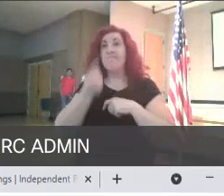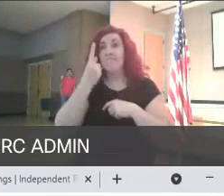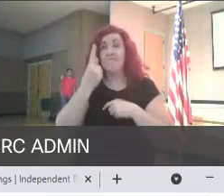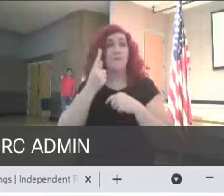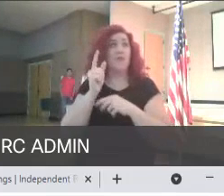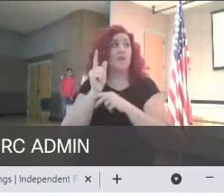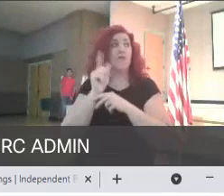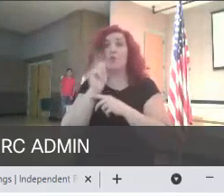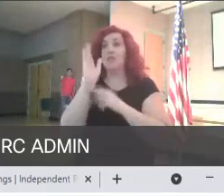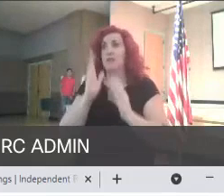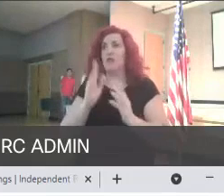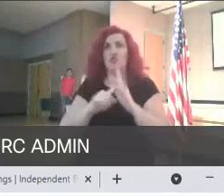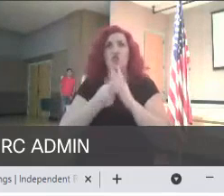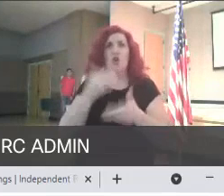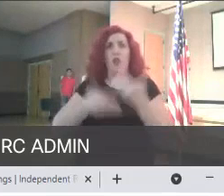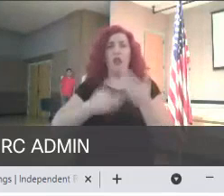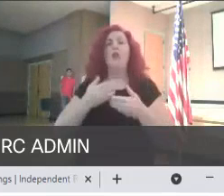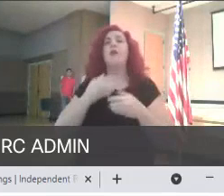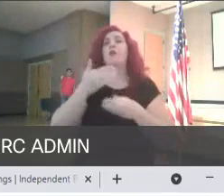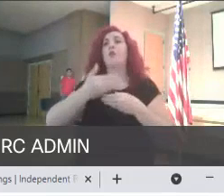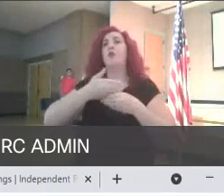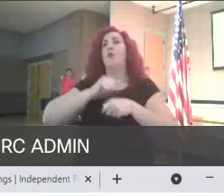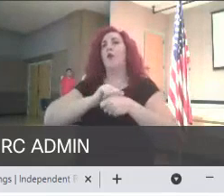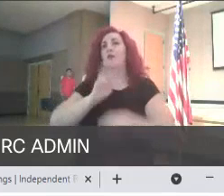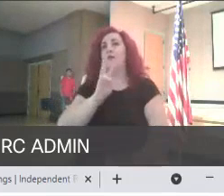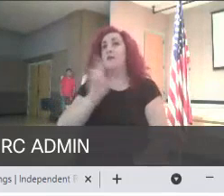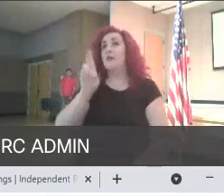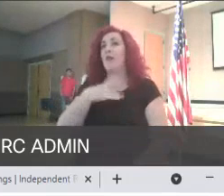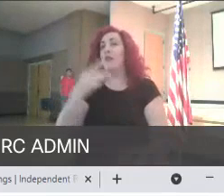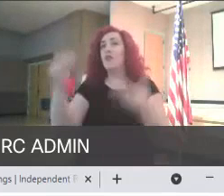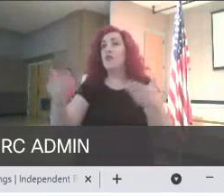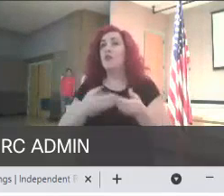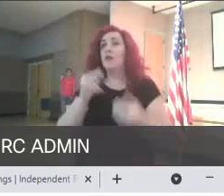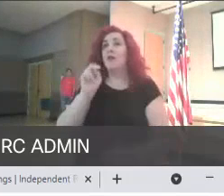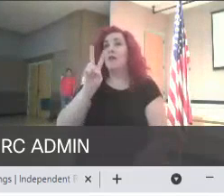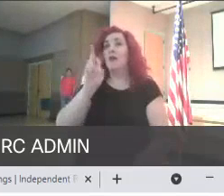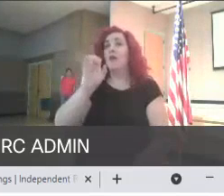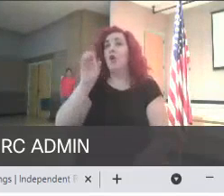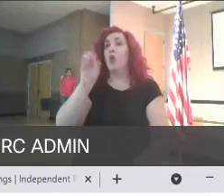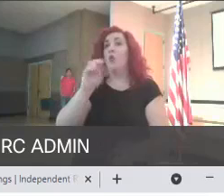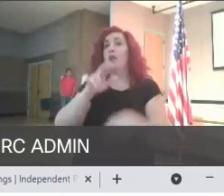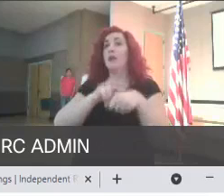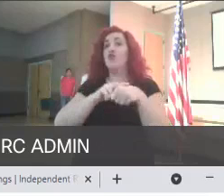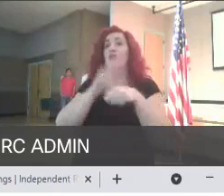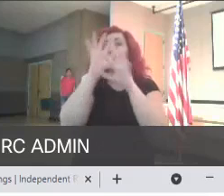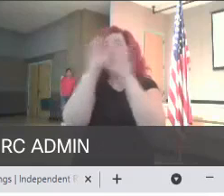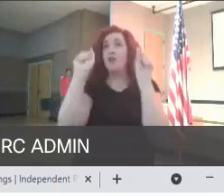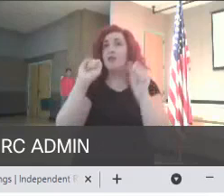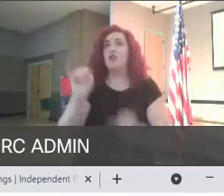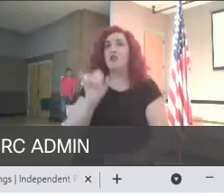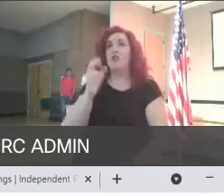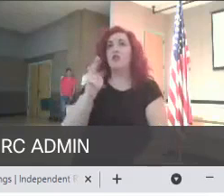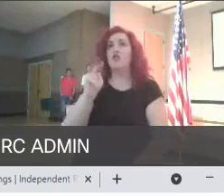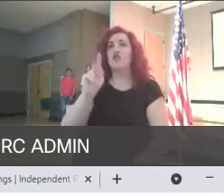speakers going here in Window Rock, I'd like to introduce our Navajo Nation president, President Jonathan Nez of the